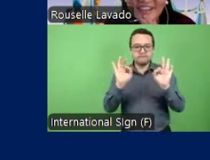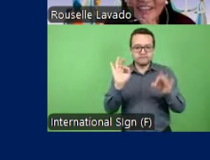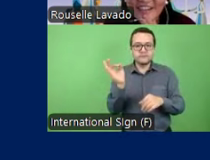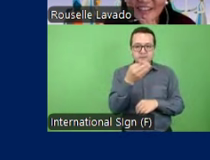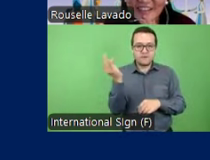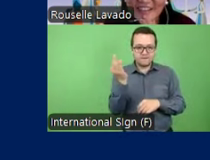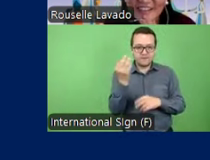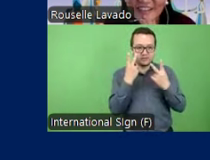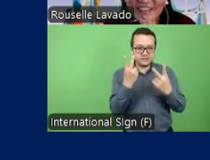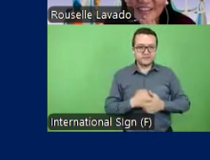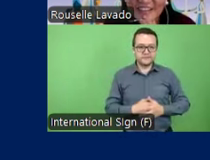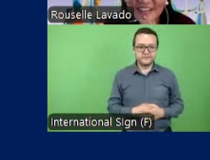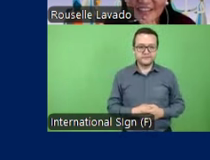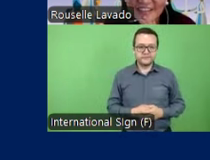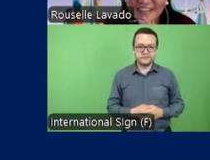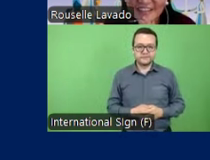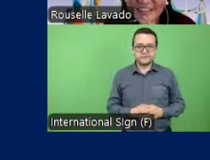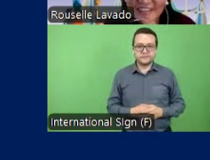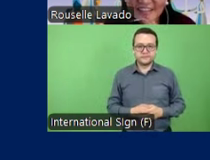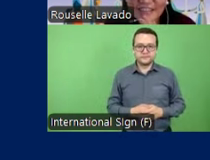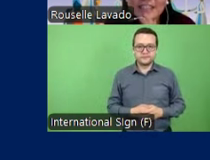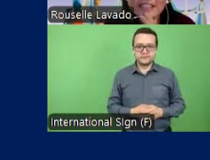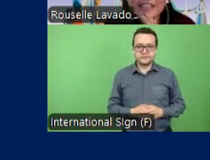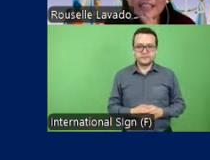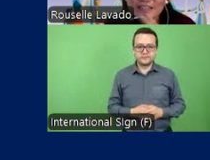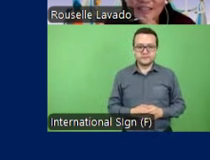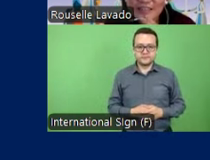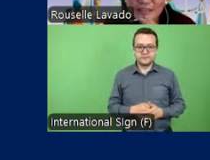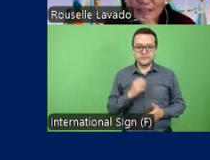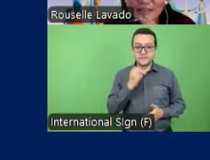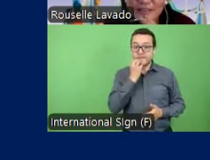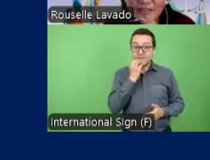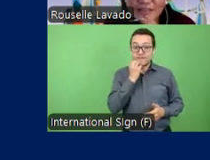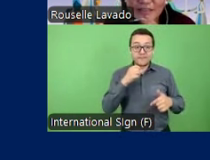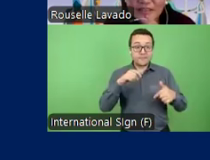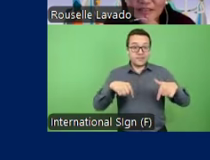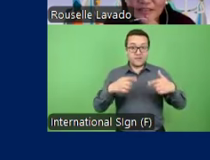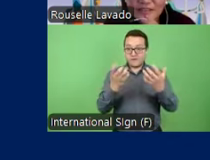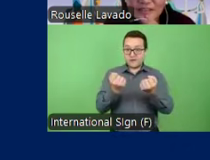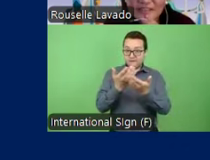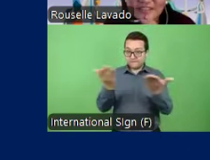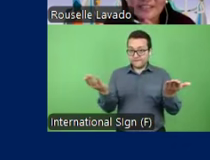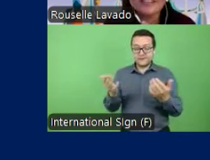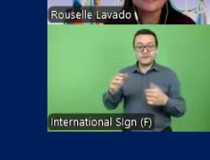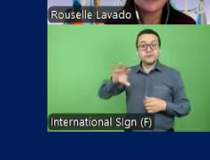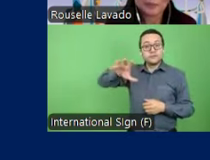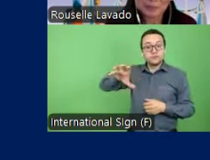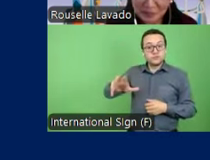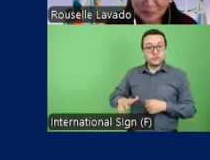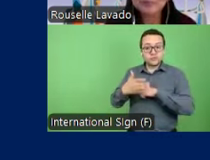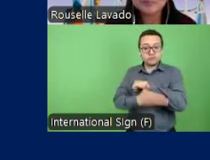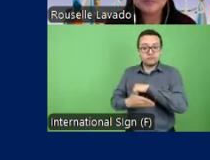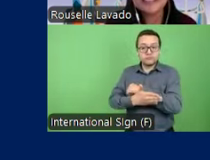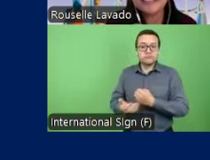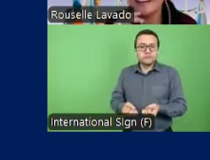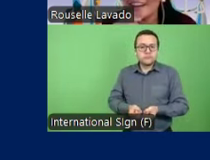Let me tell you that we have 32 countries right now and over 1,000 participants. Please go ahead,